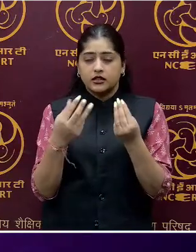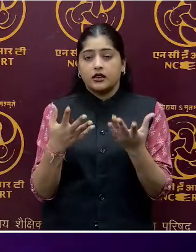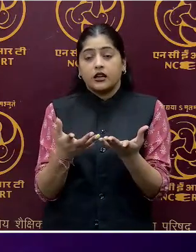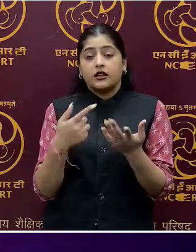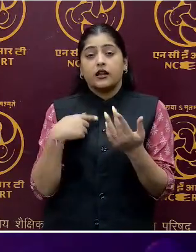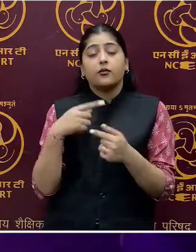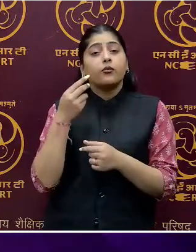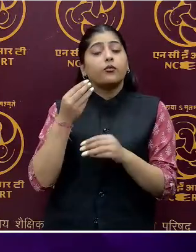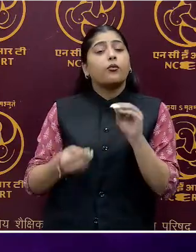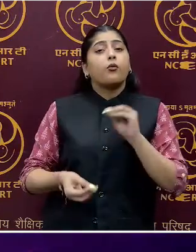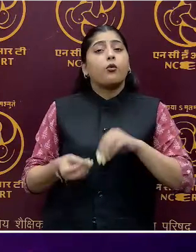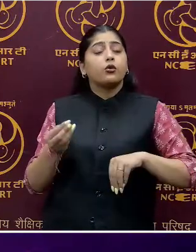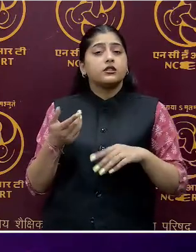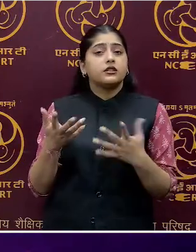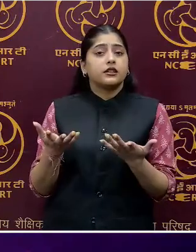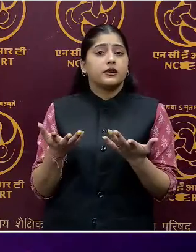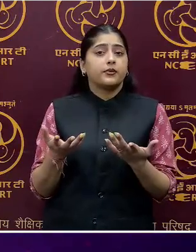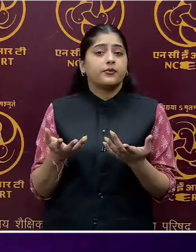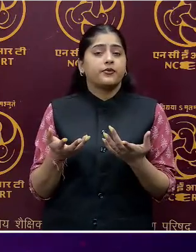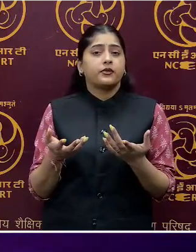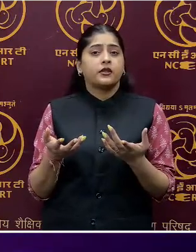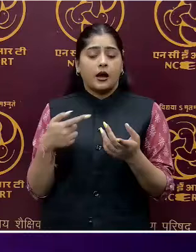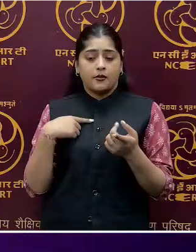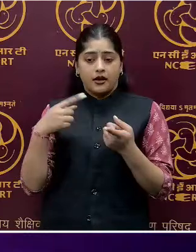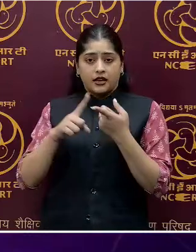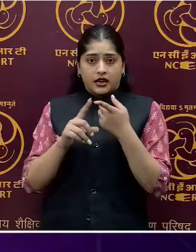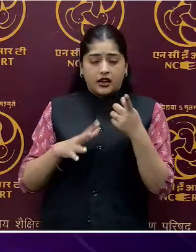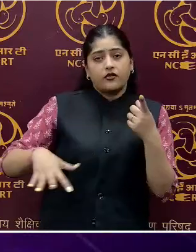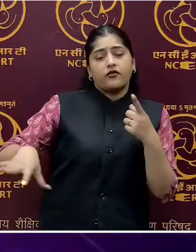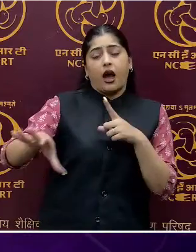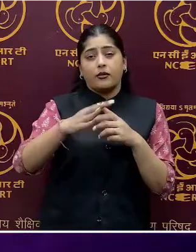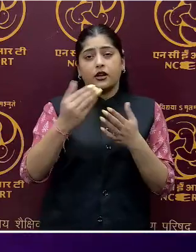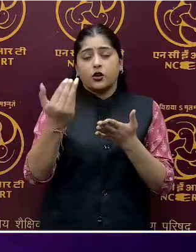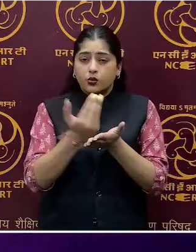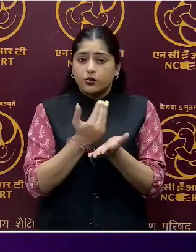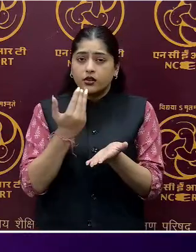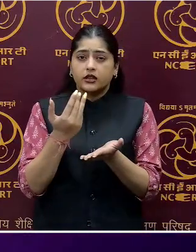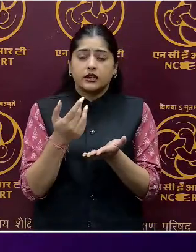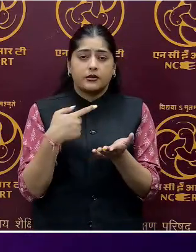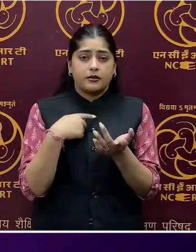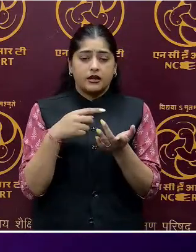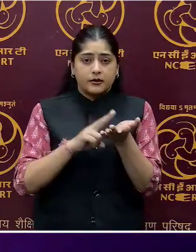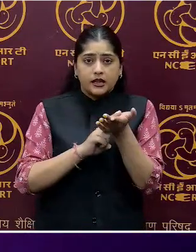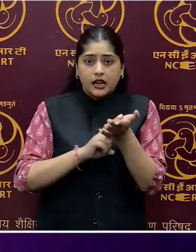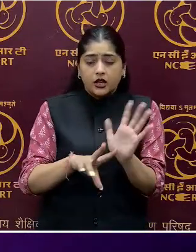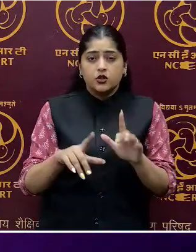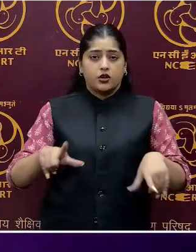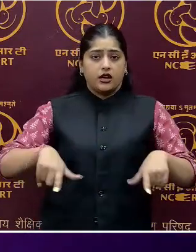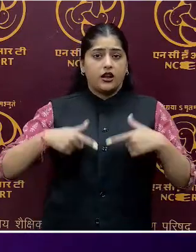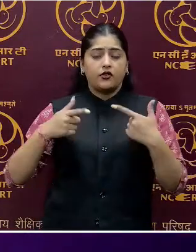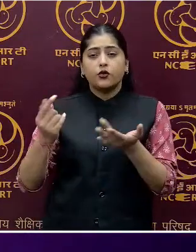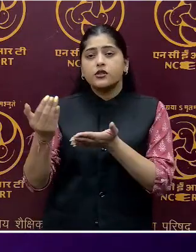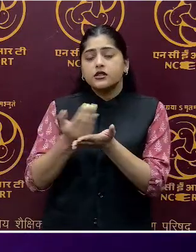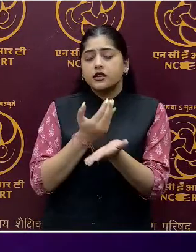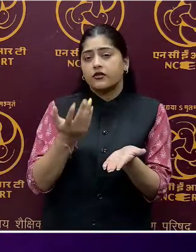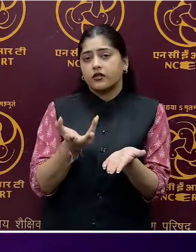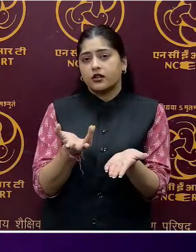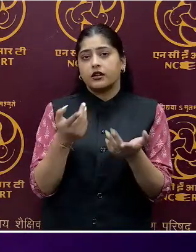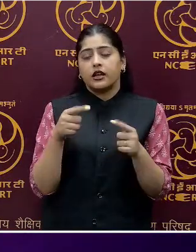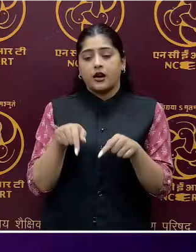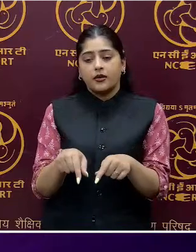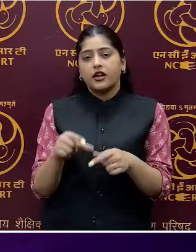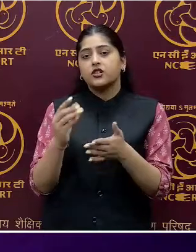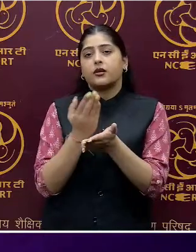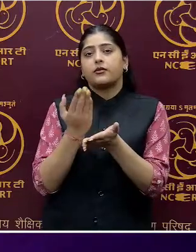belongs to and moves around our Environment or protecting our nature. environment and our nature. True. So by doing this chapter, we are